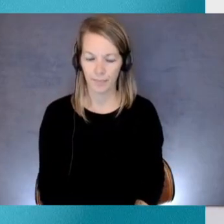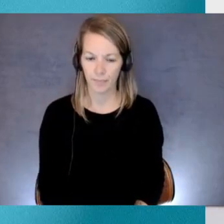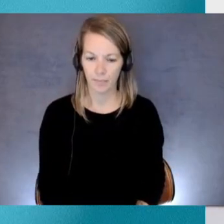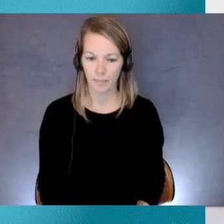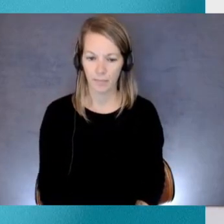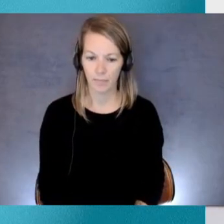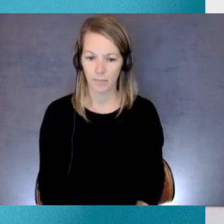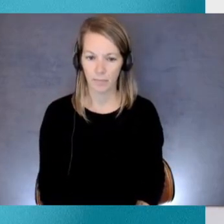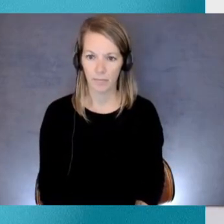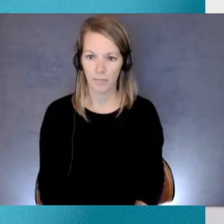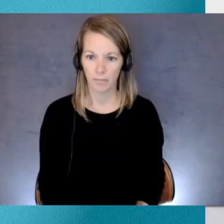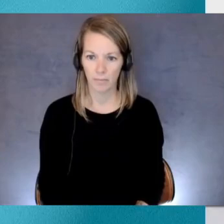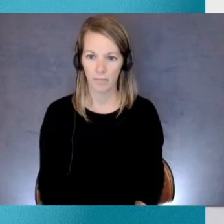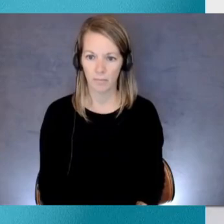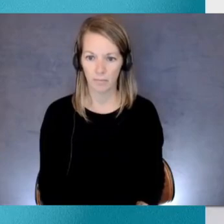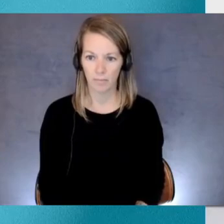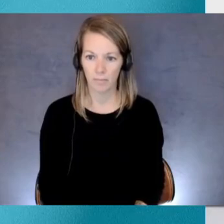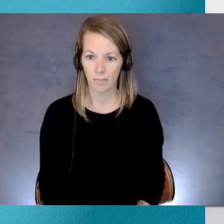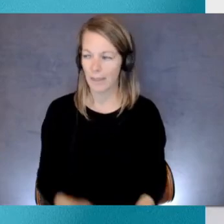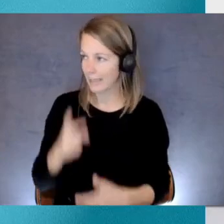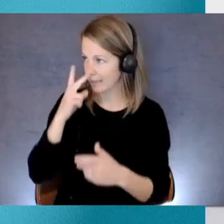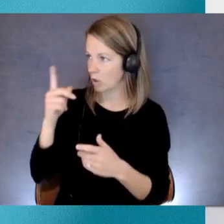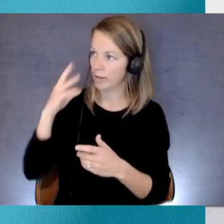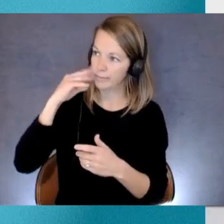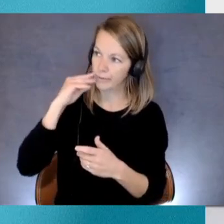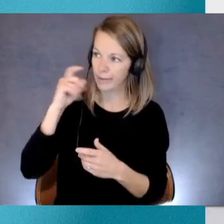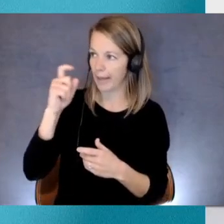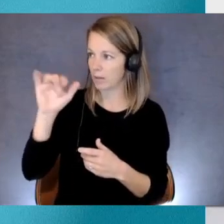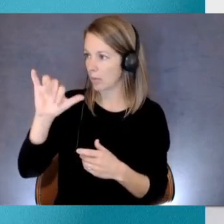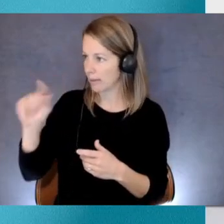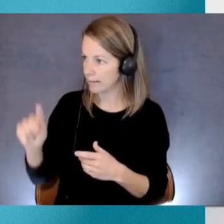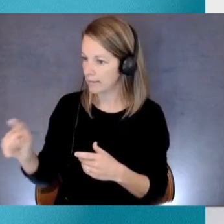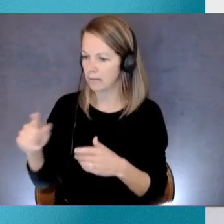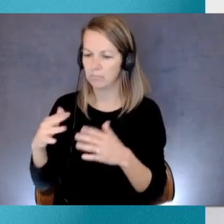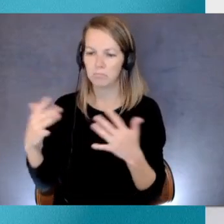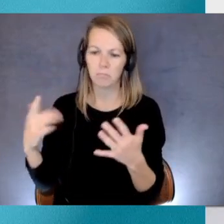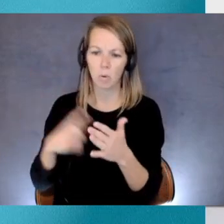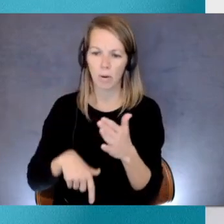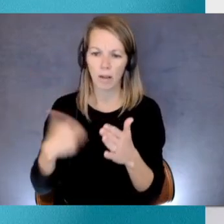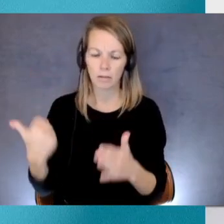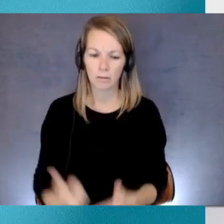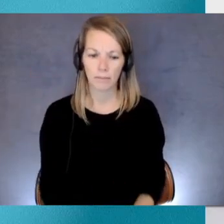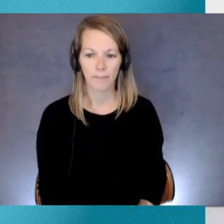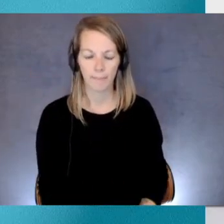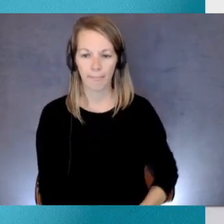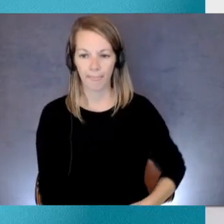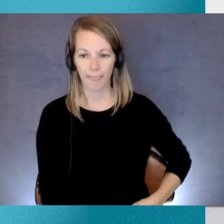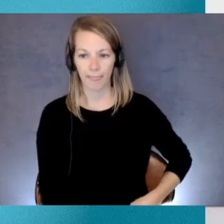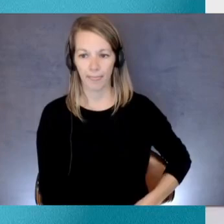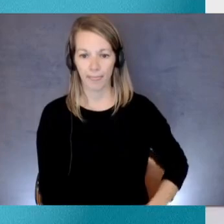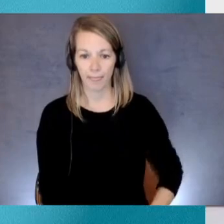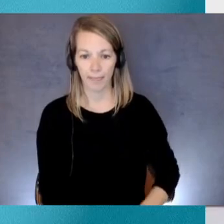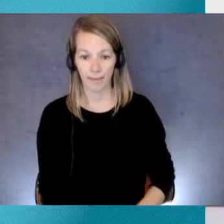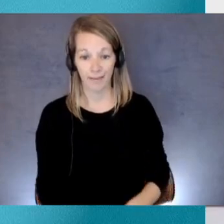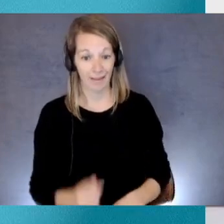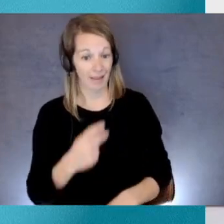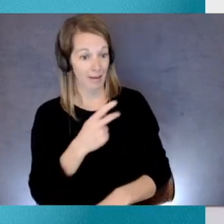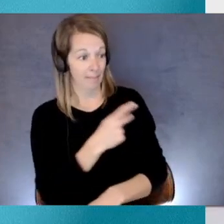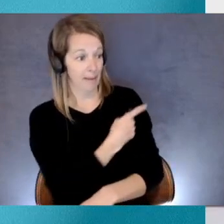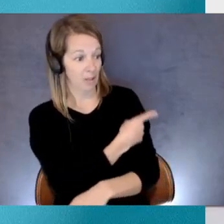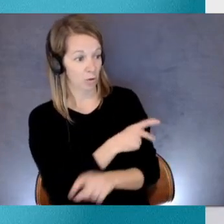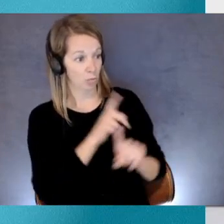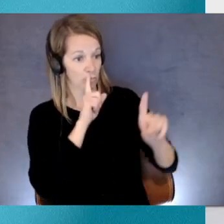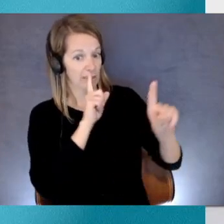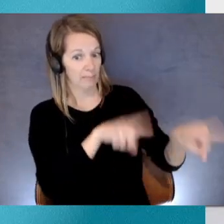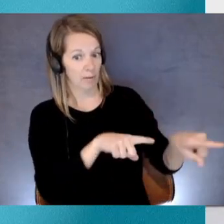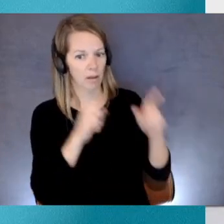And Tracy, yours still applies there. I see you're experiencing XYZ. What else? And so it seems like that the patient responds, again, look at